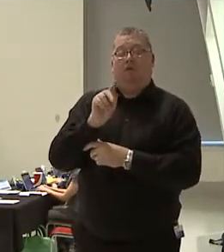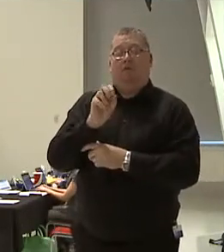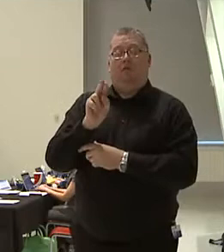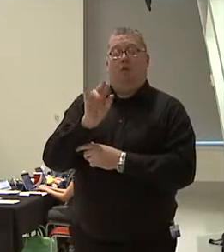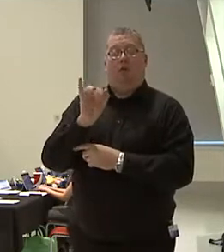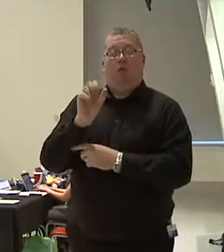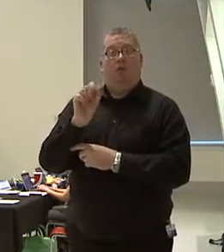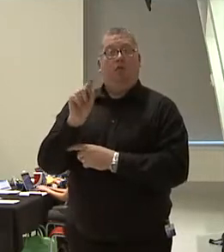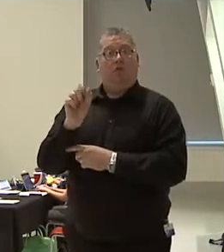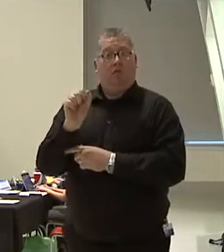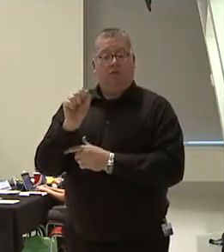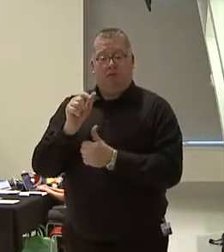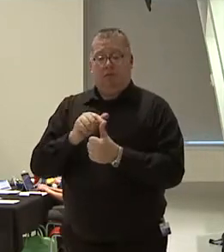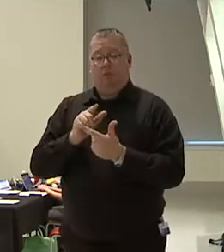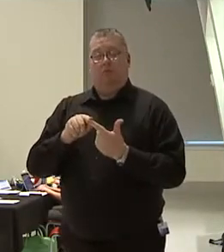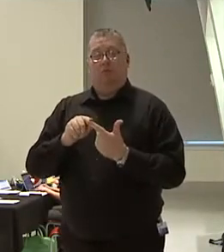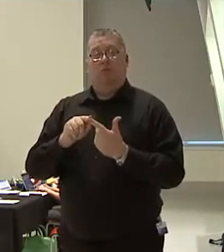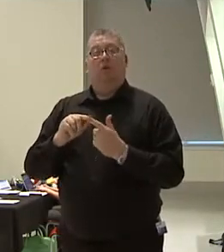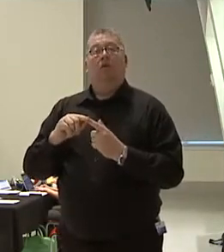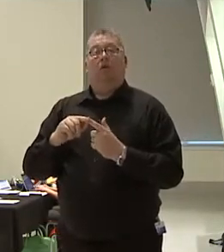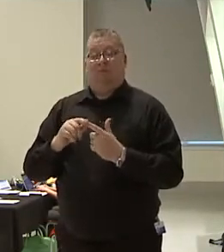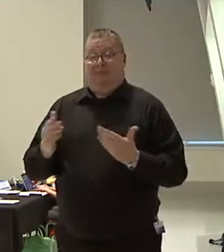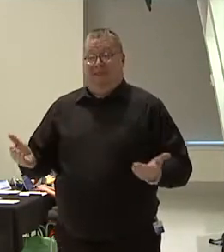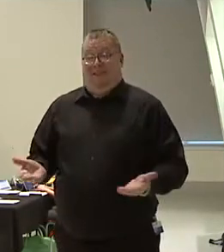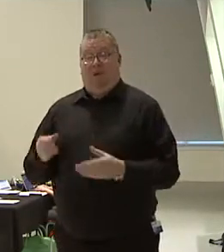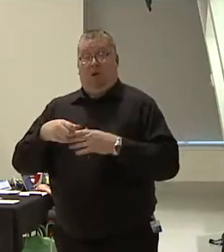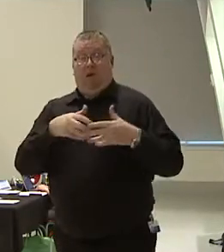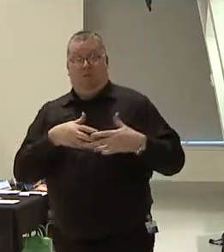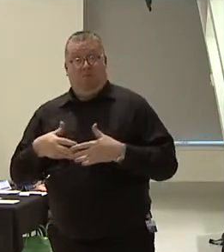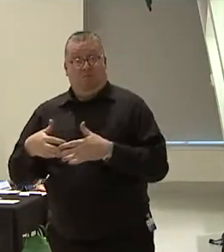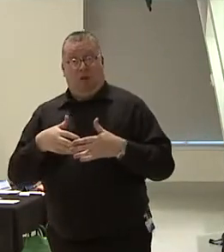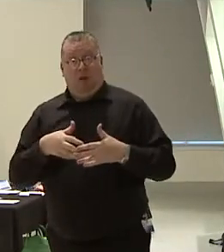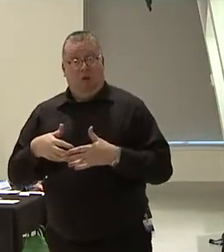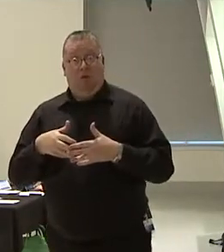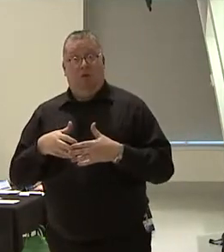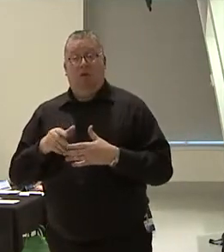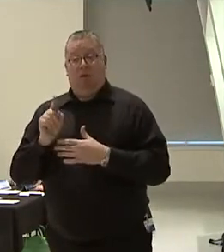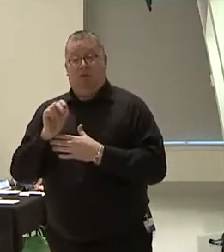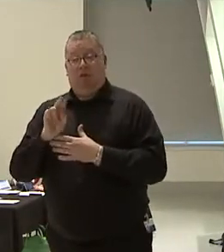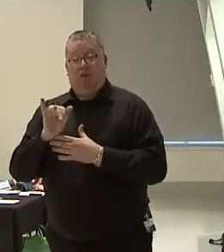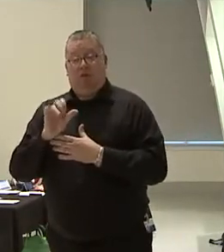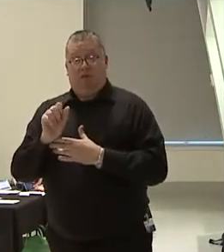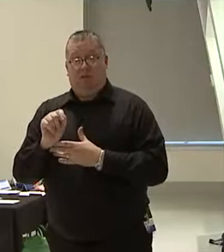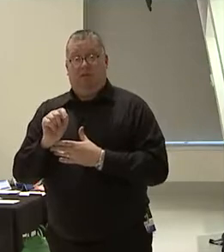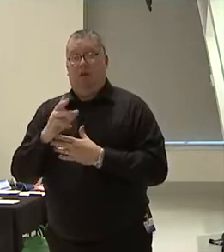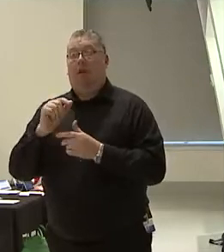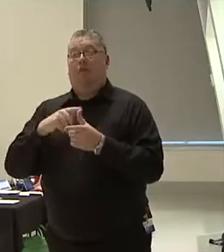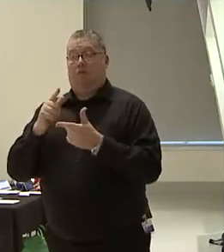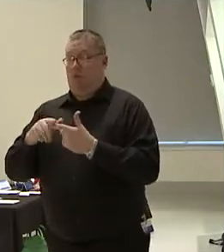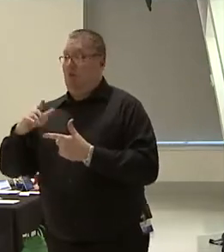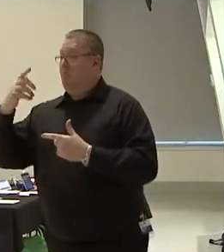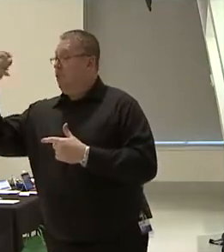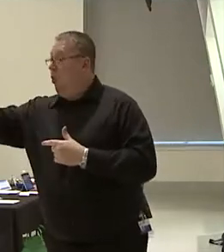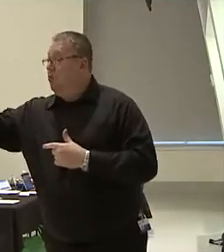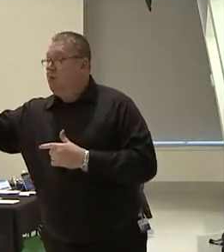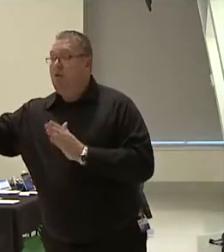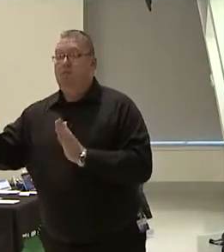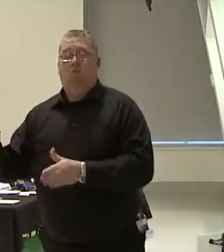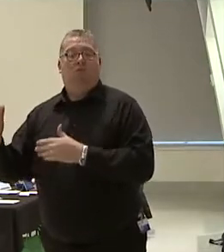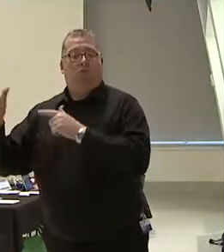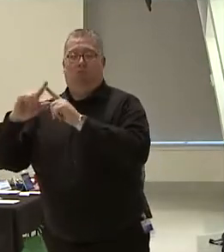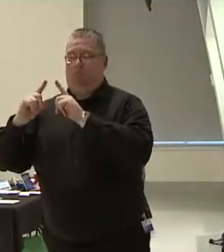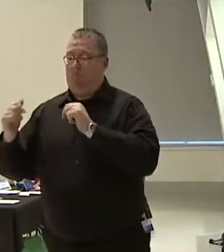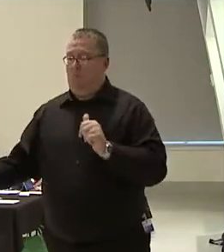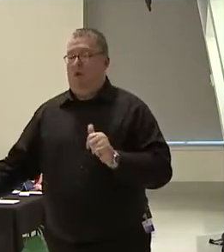at domestic terrorist groups, anti-policing groups, protesters, whomever. A social media